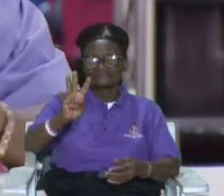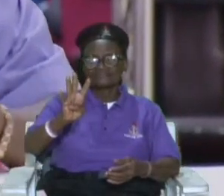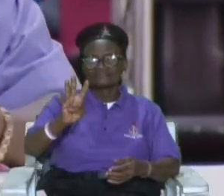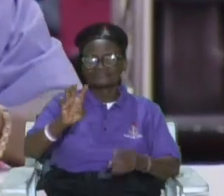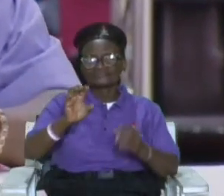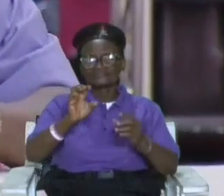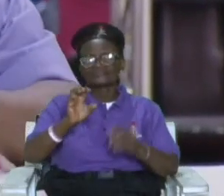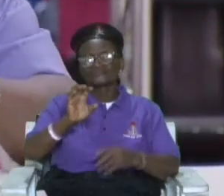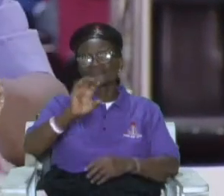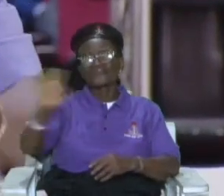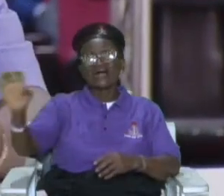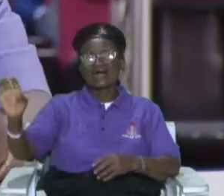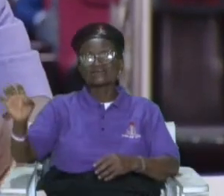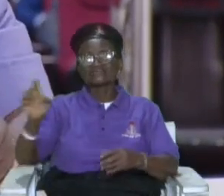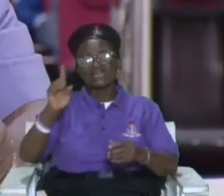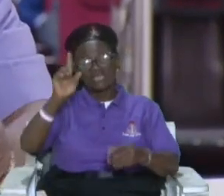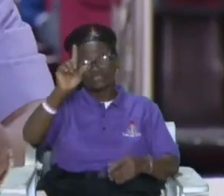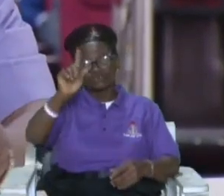verse 20.